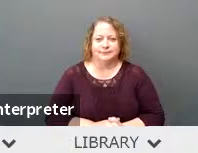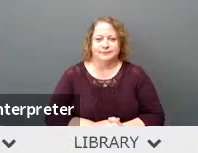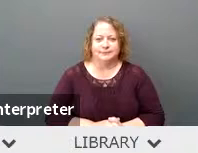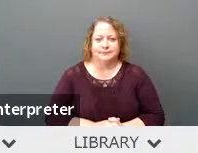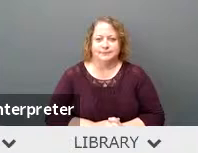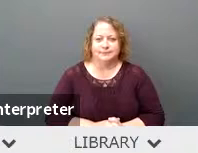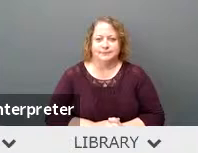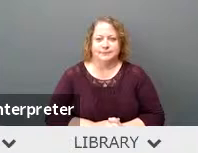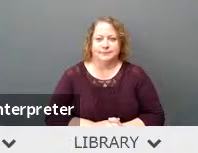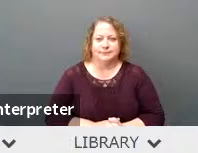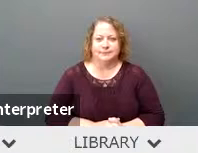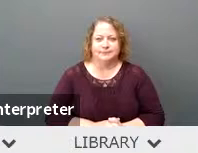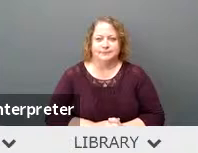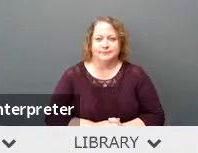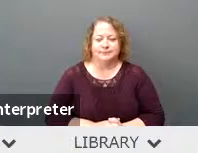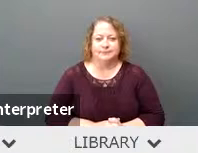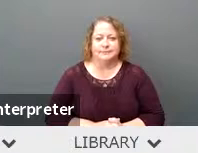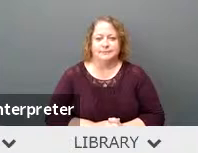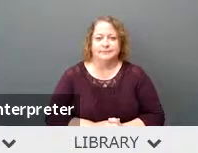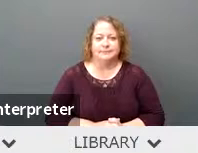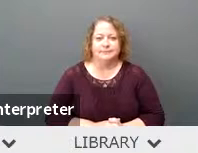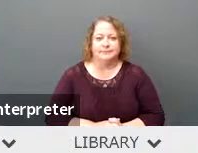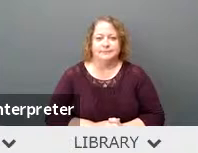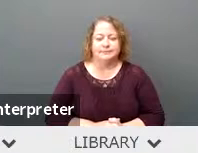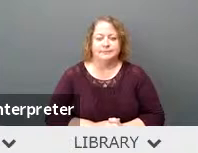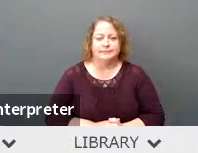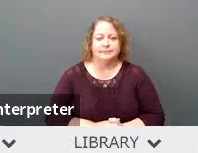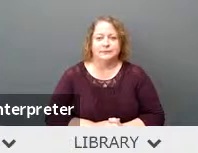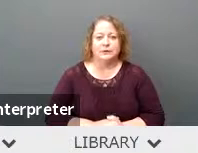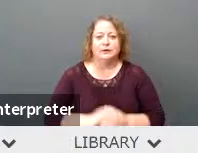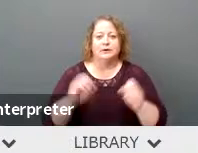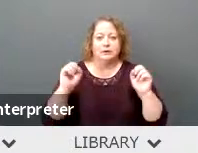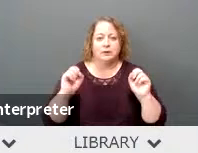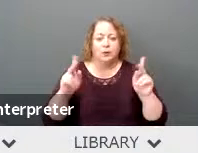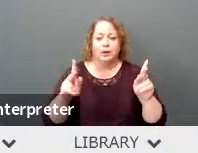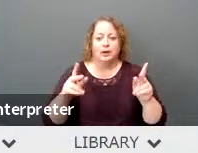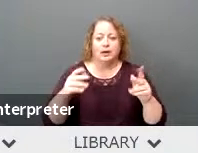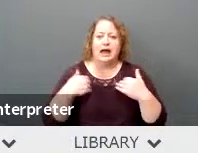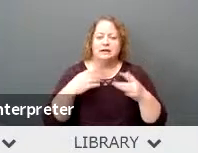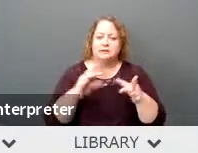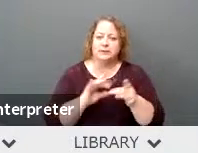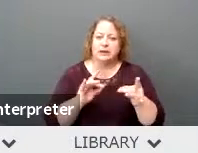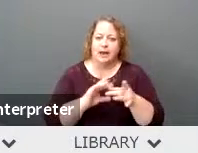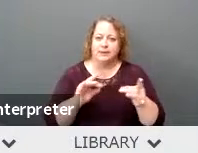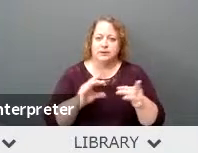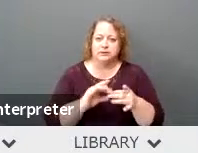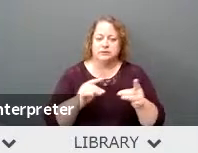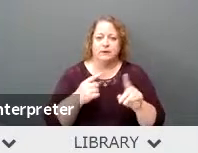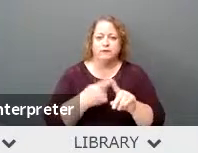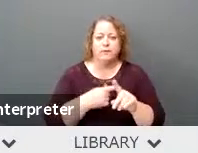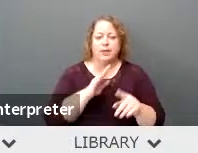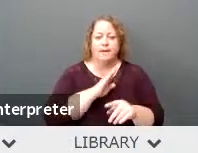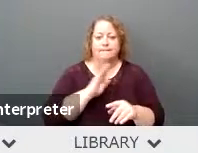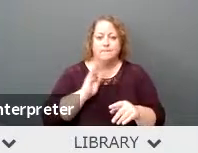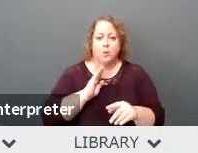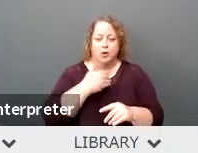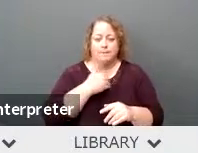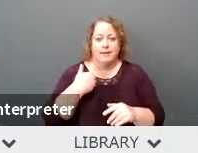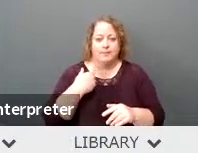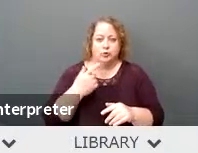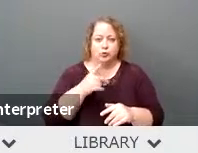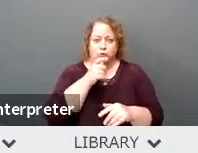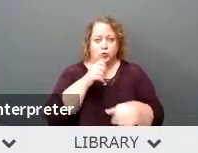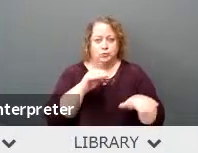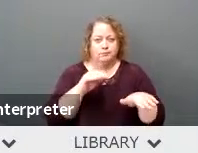Julie was here before. Gosh. All right, I had some comments from the outgoing board members. If any of you